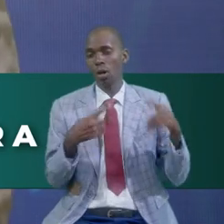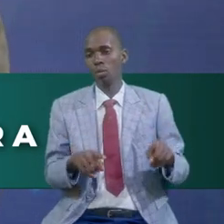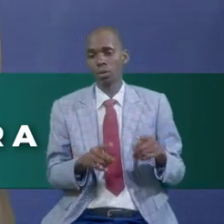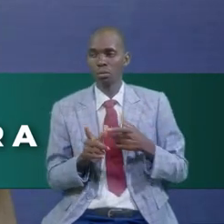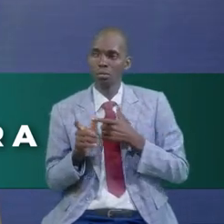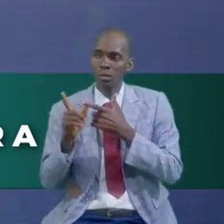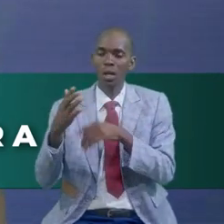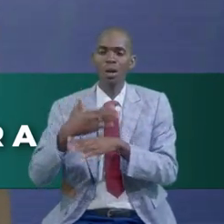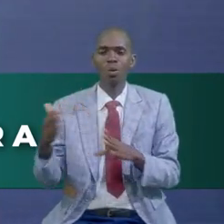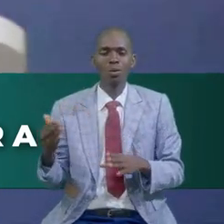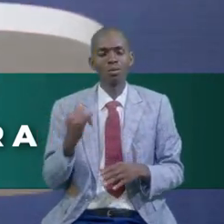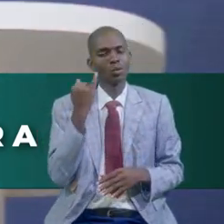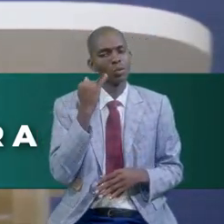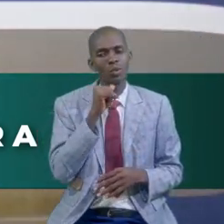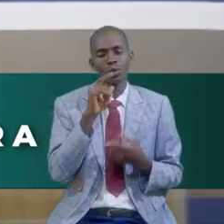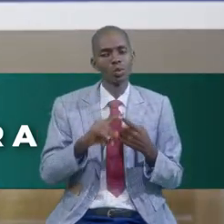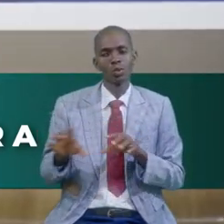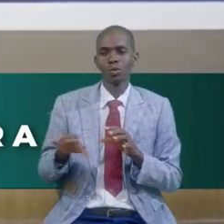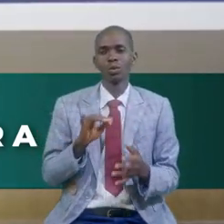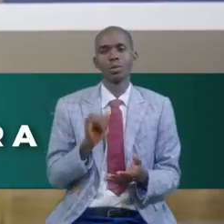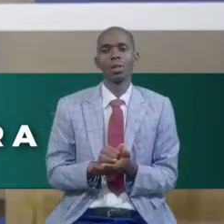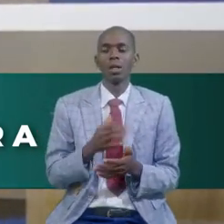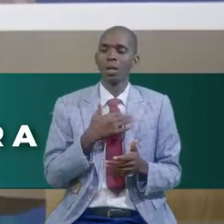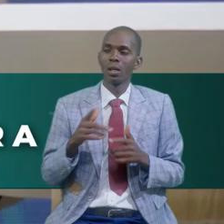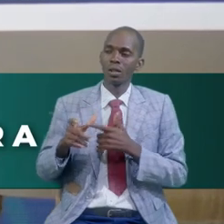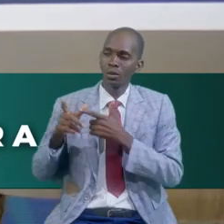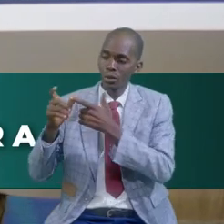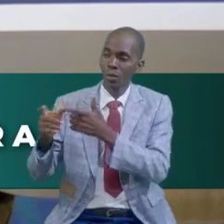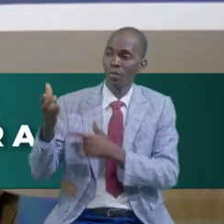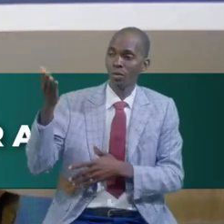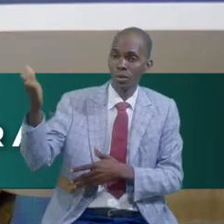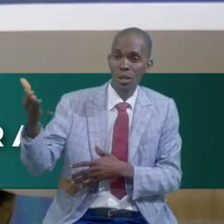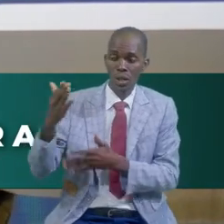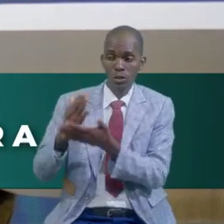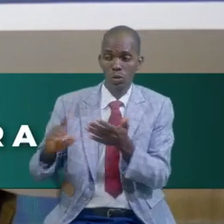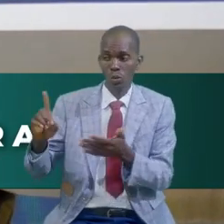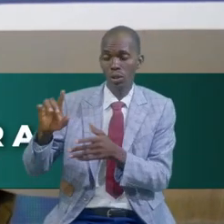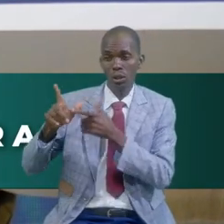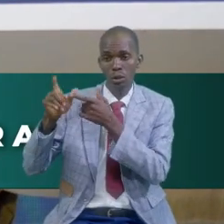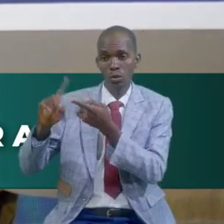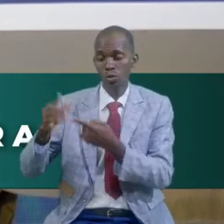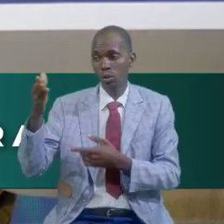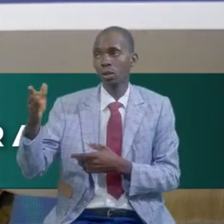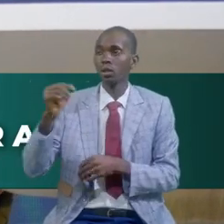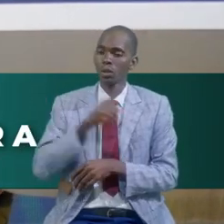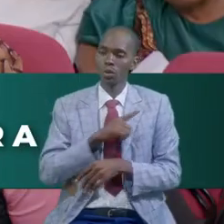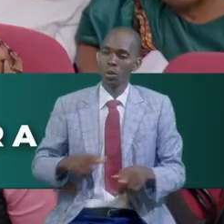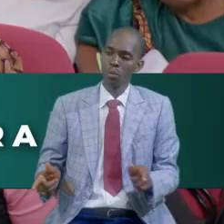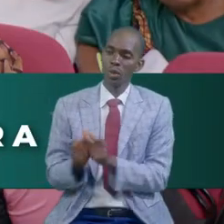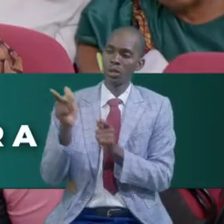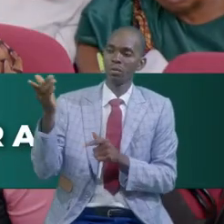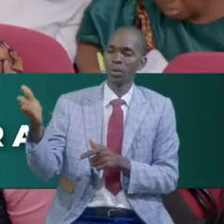have run, but where he ran to, the Lord met him there. The Lord will meet you here.